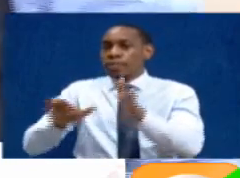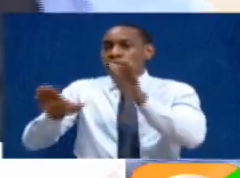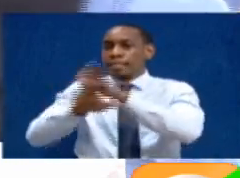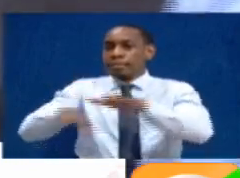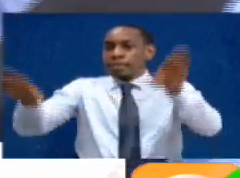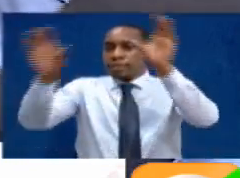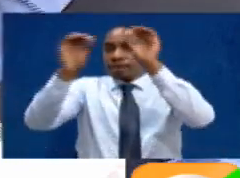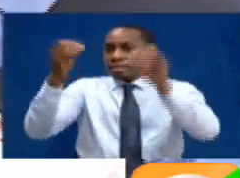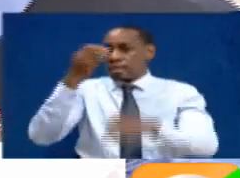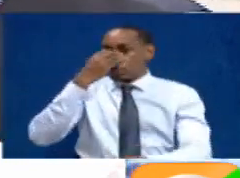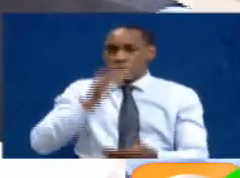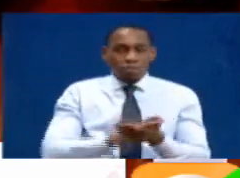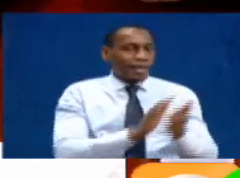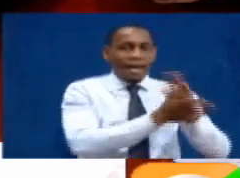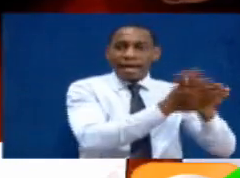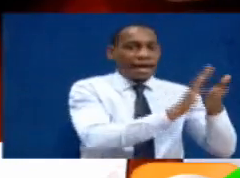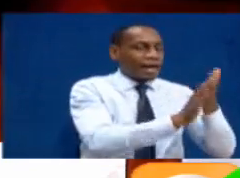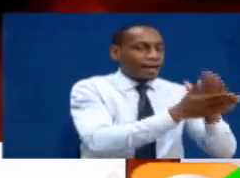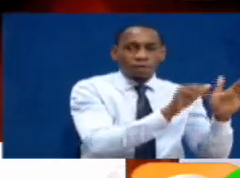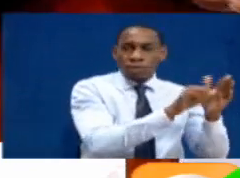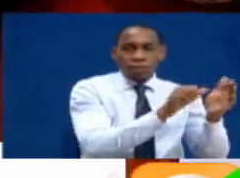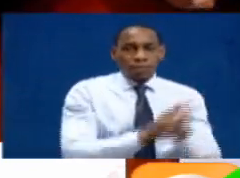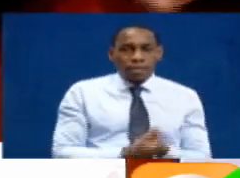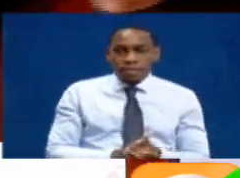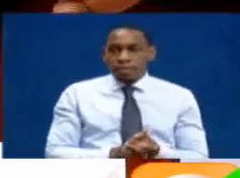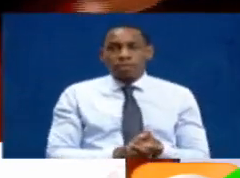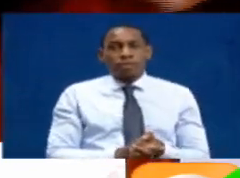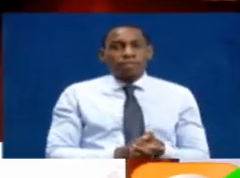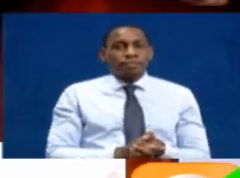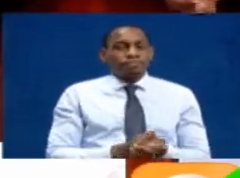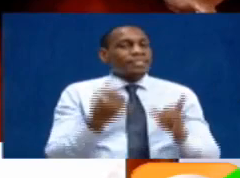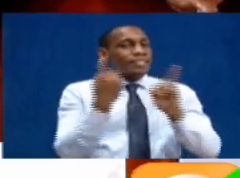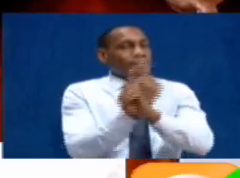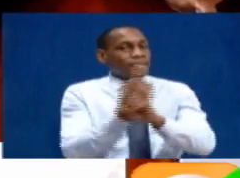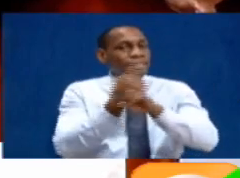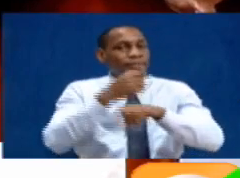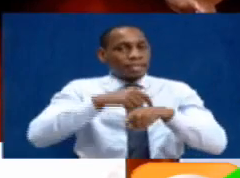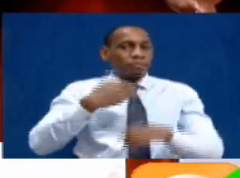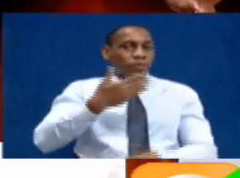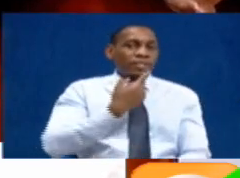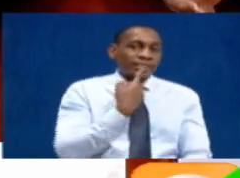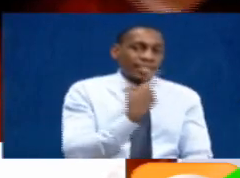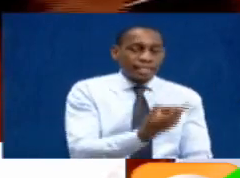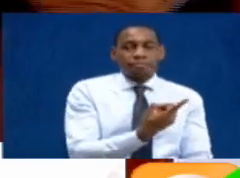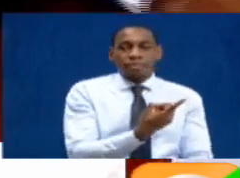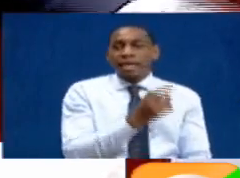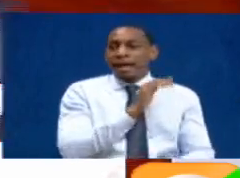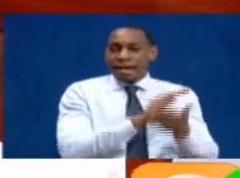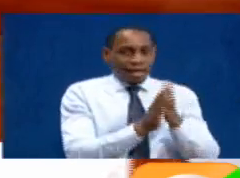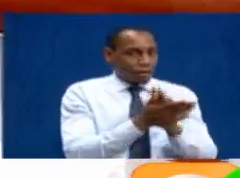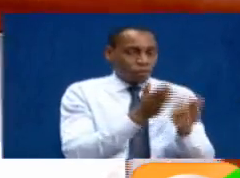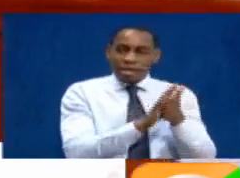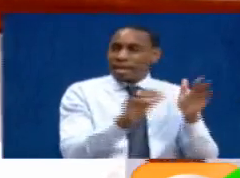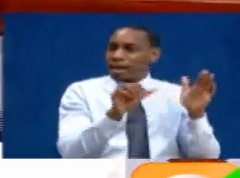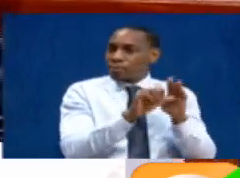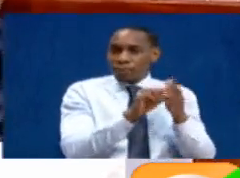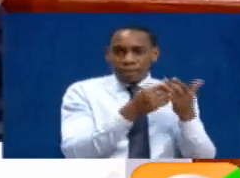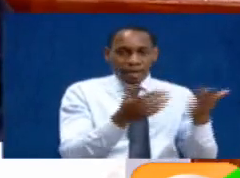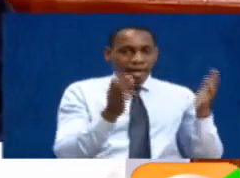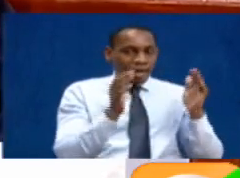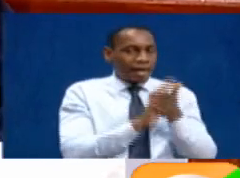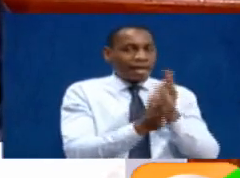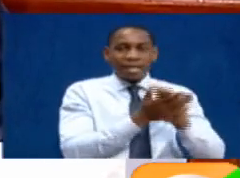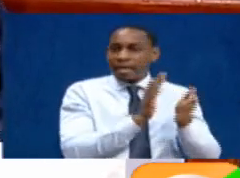Deputy President William Ruto? No problem at all. Huh? I've said this on several occasions. No problems at all. No